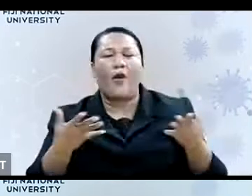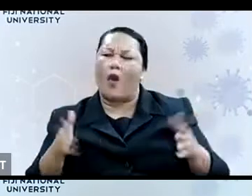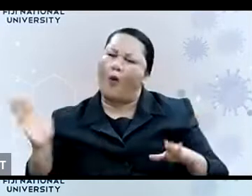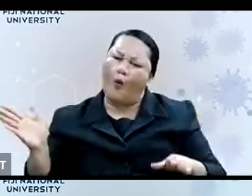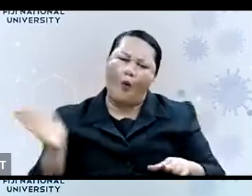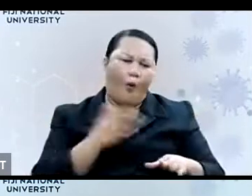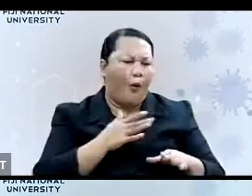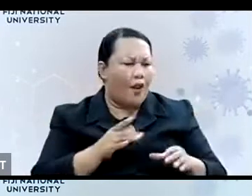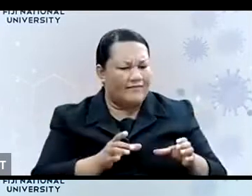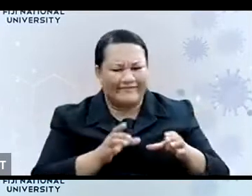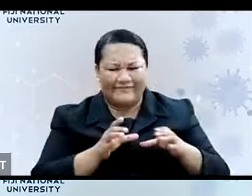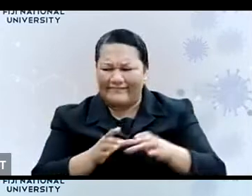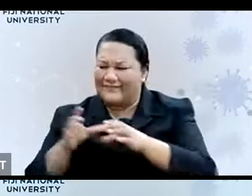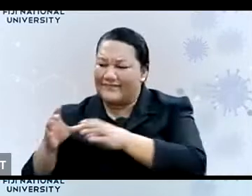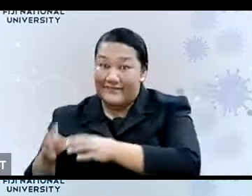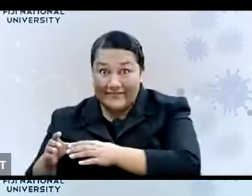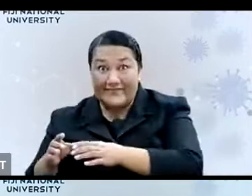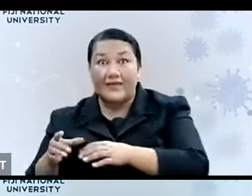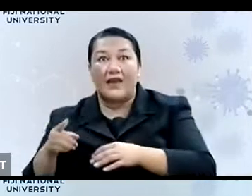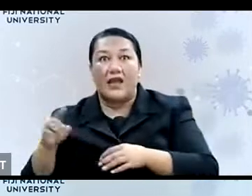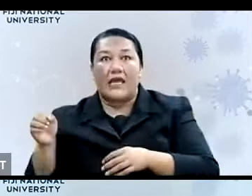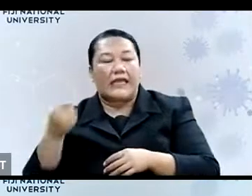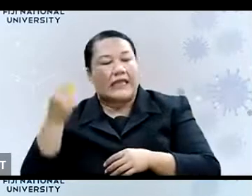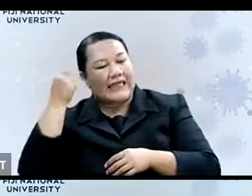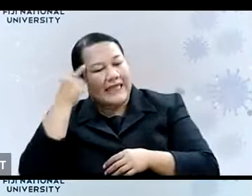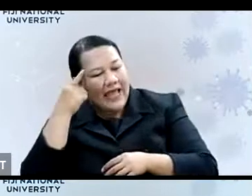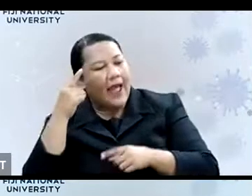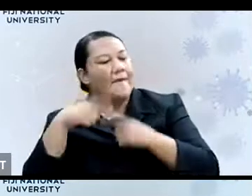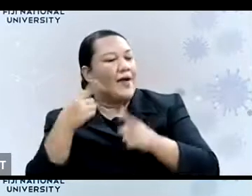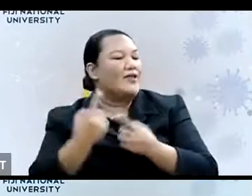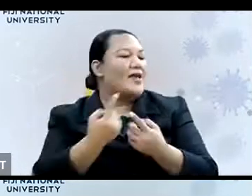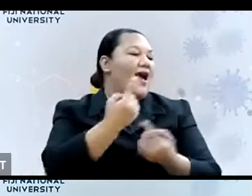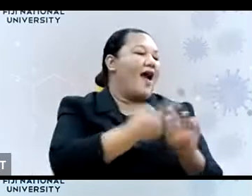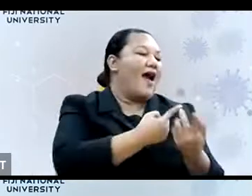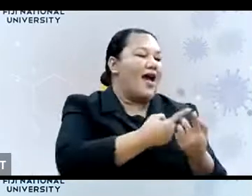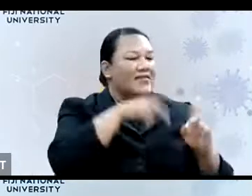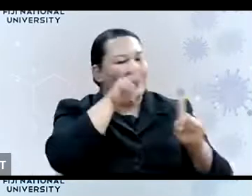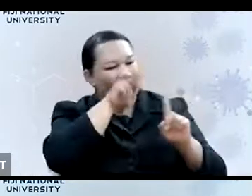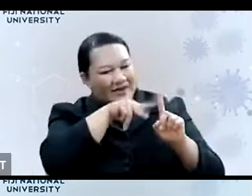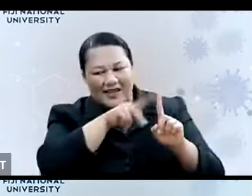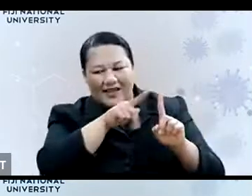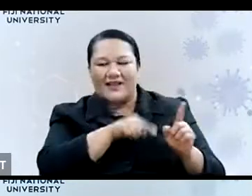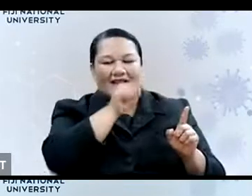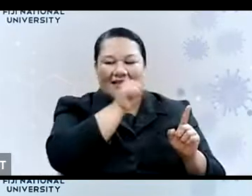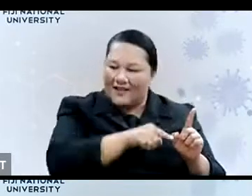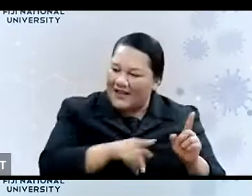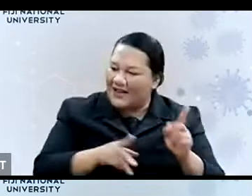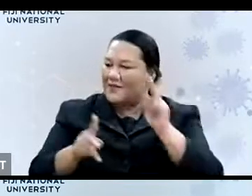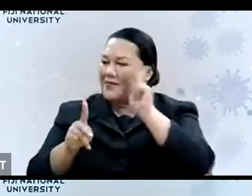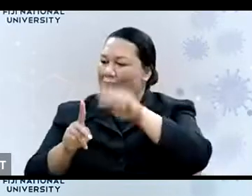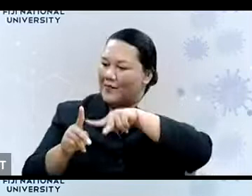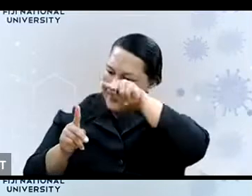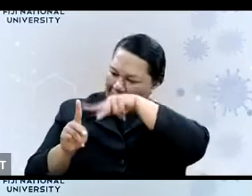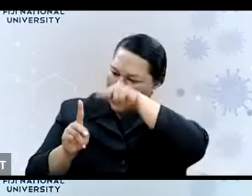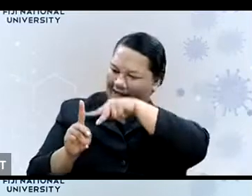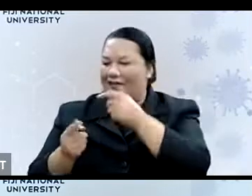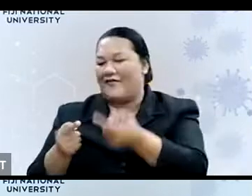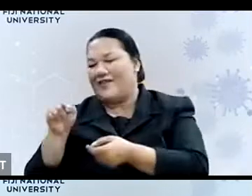to consider the other position, the other person's position, or the other party's position.